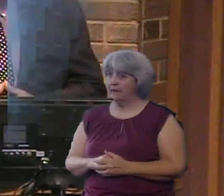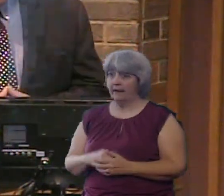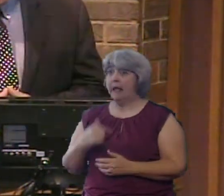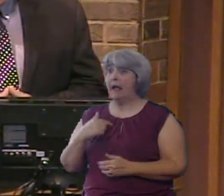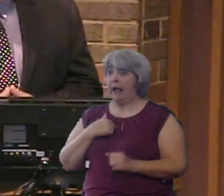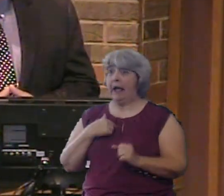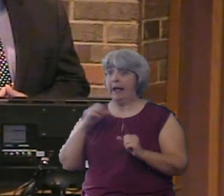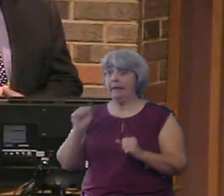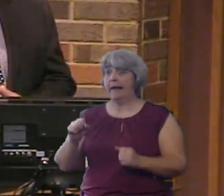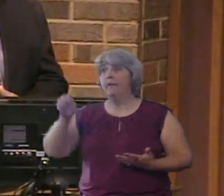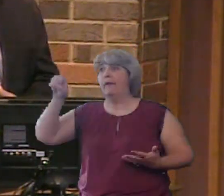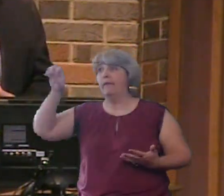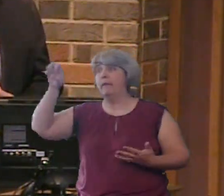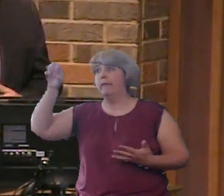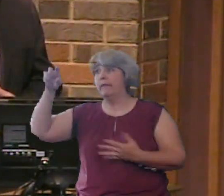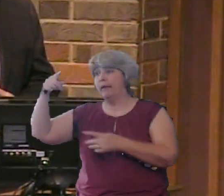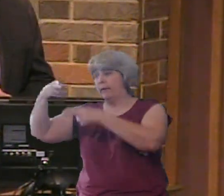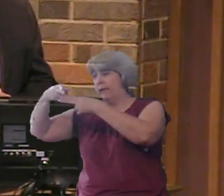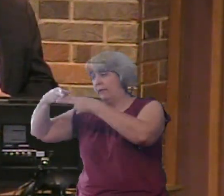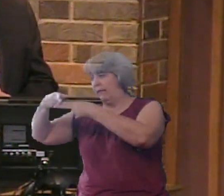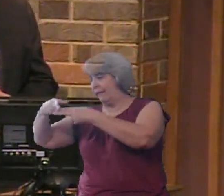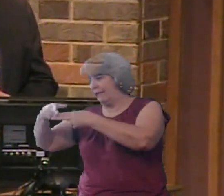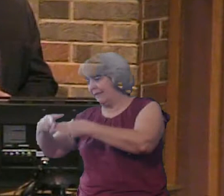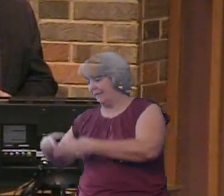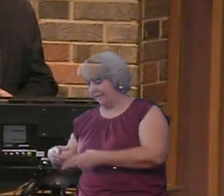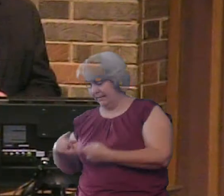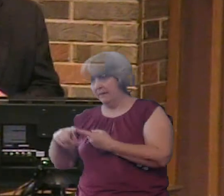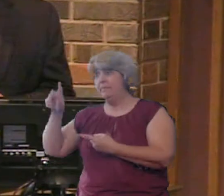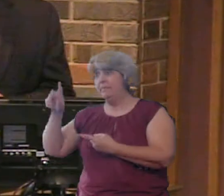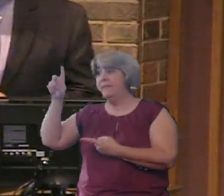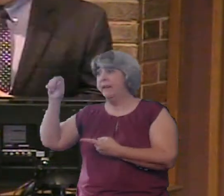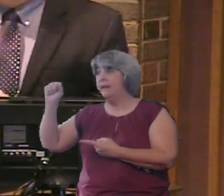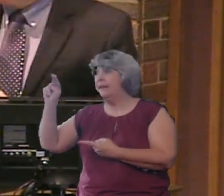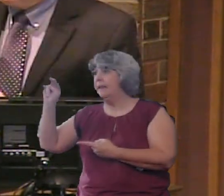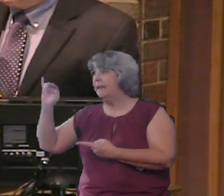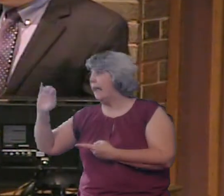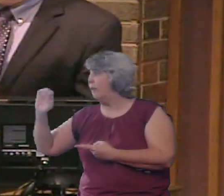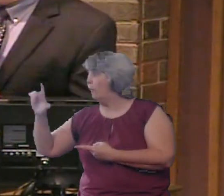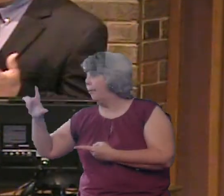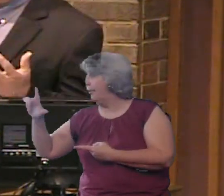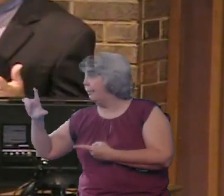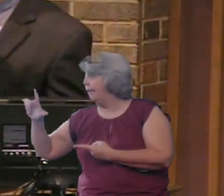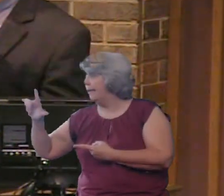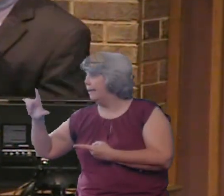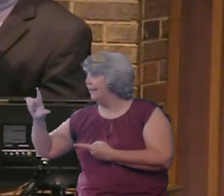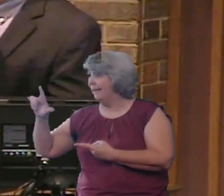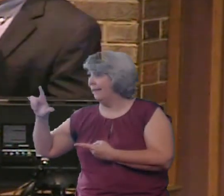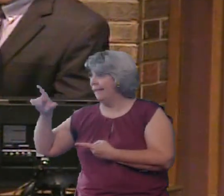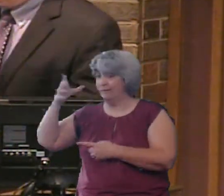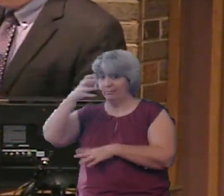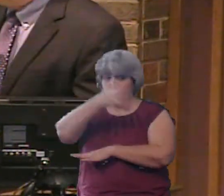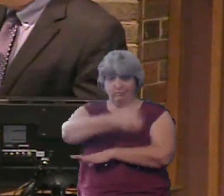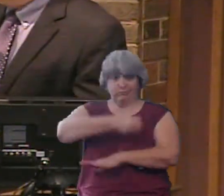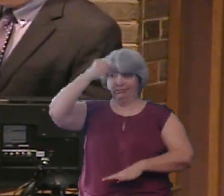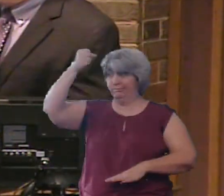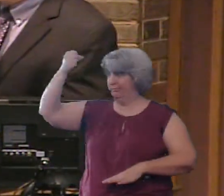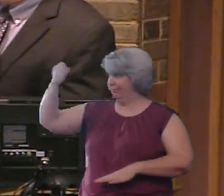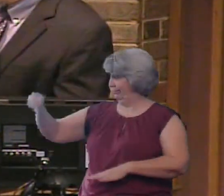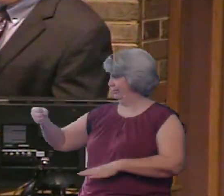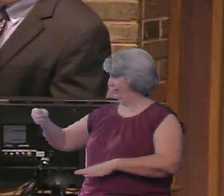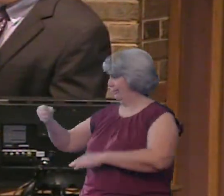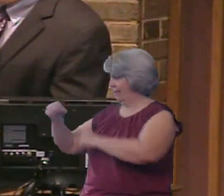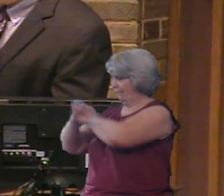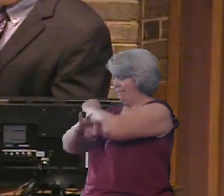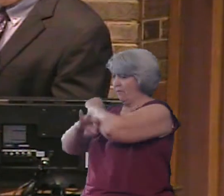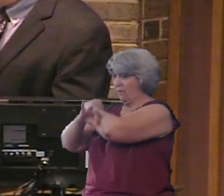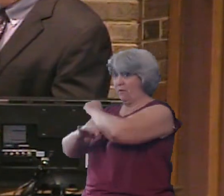just talking about them. Daniel, in his time, living under a foreign empire and in a